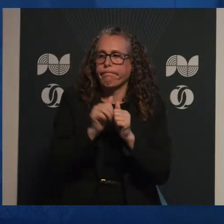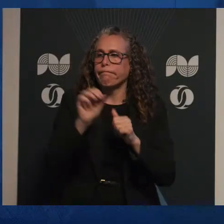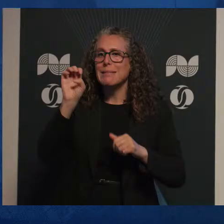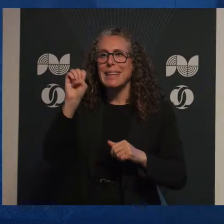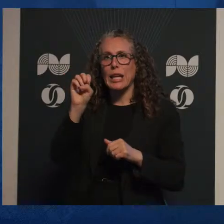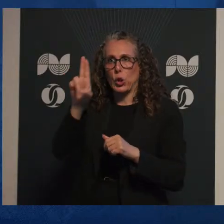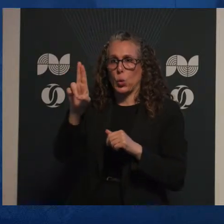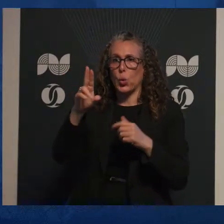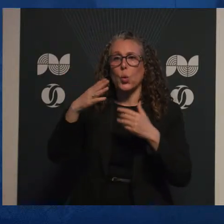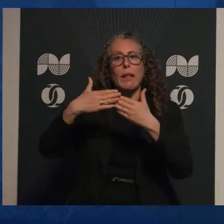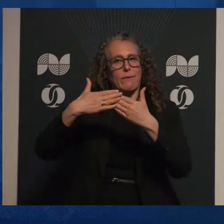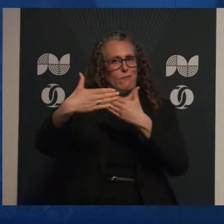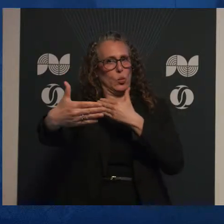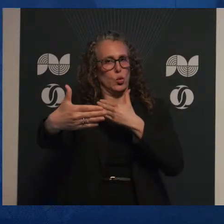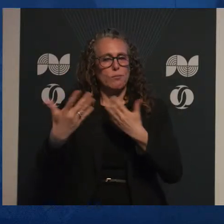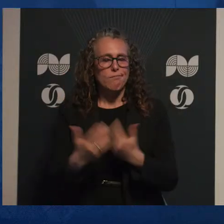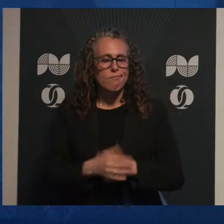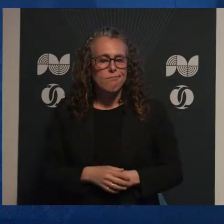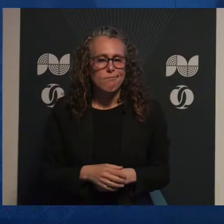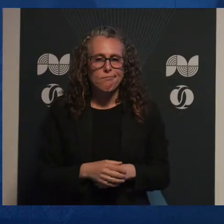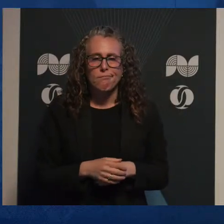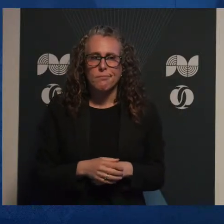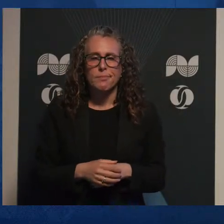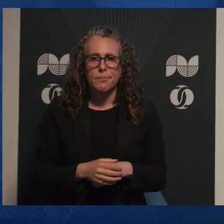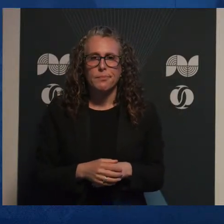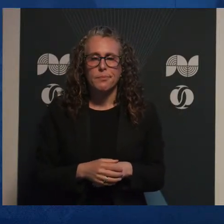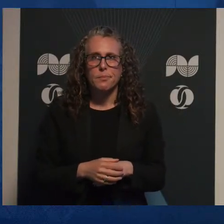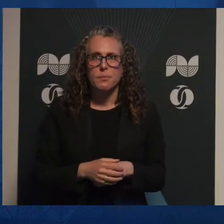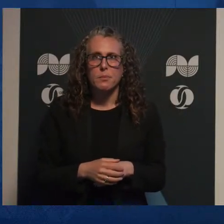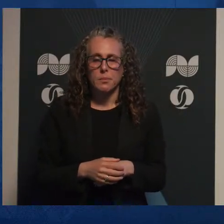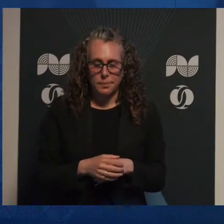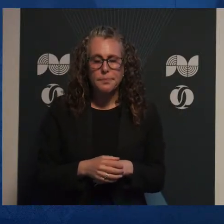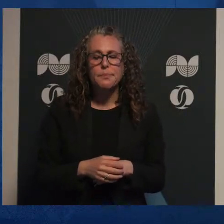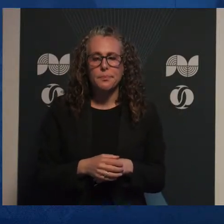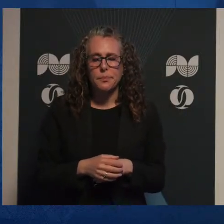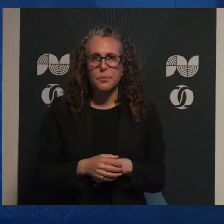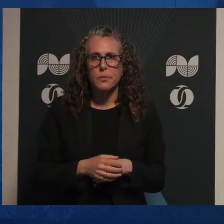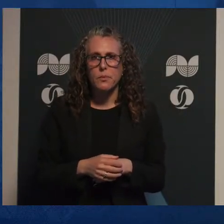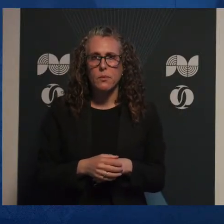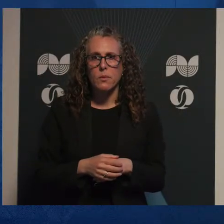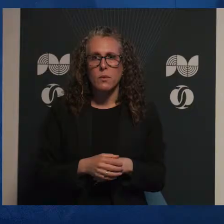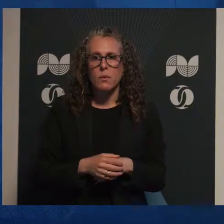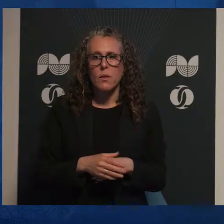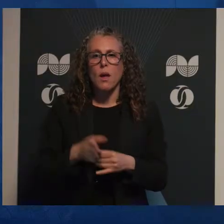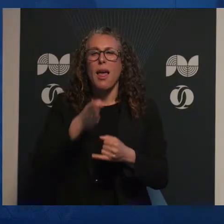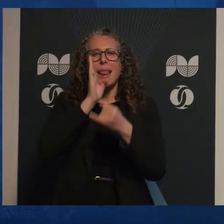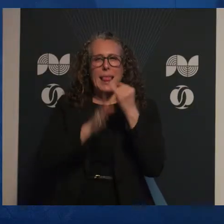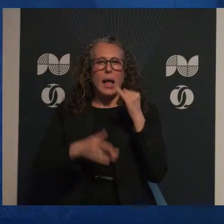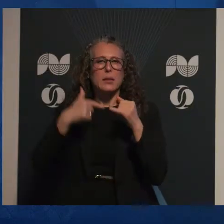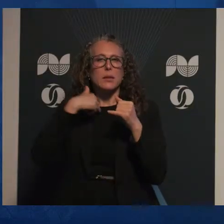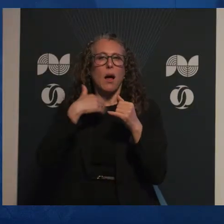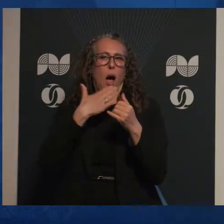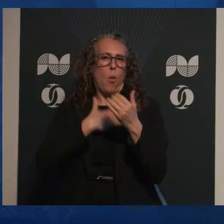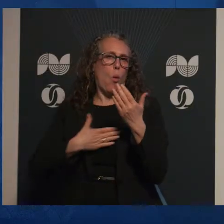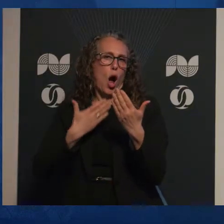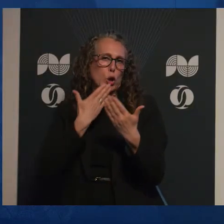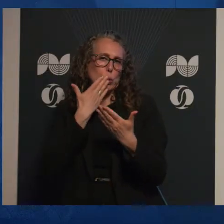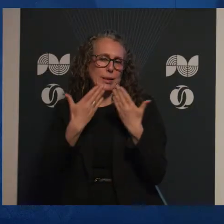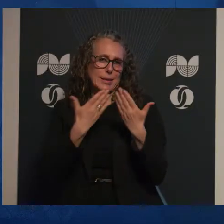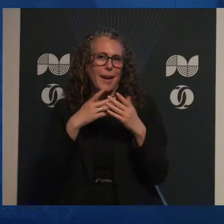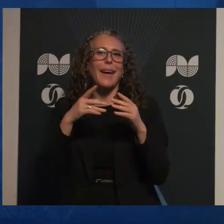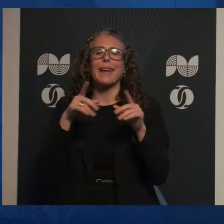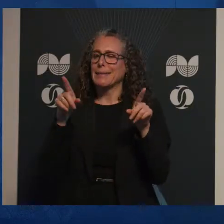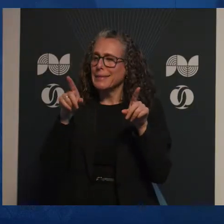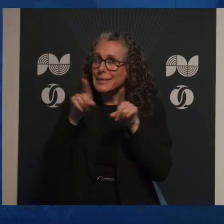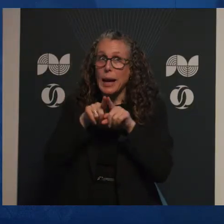as we move forward in the next few years. The last point I would just like to make for many of those from the private sector who